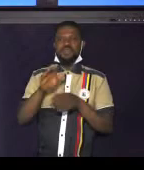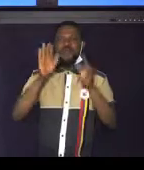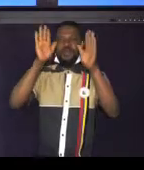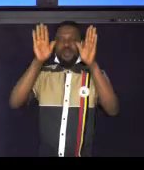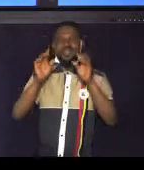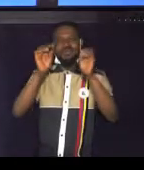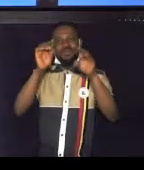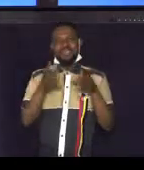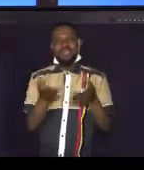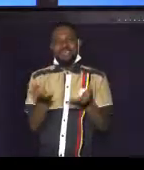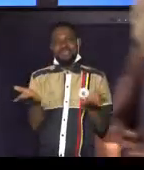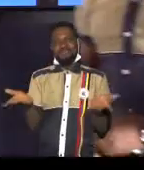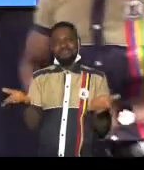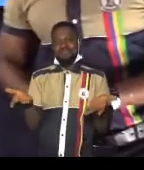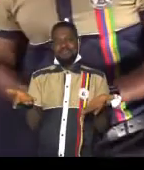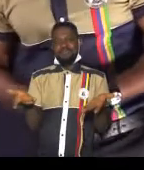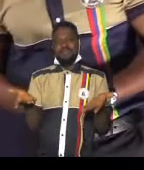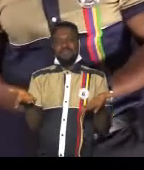wonderful teachers.